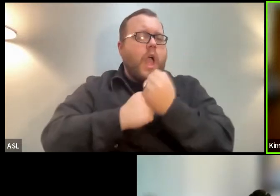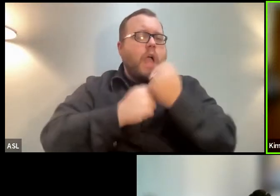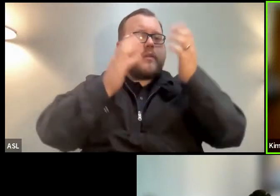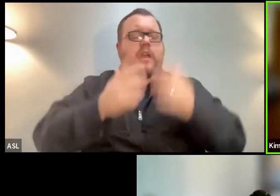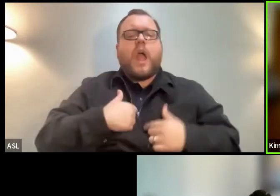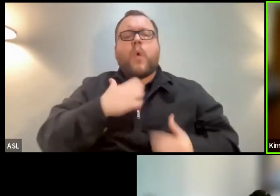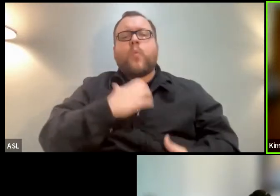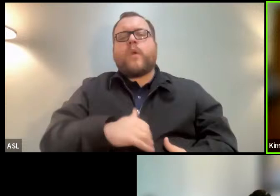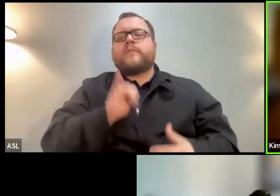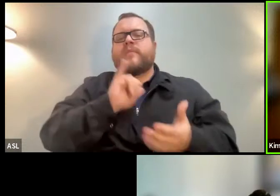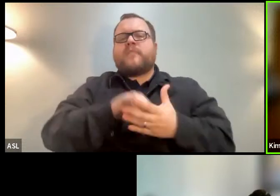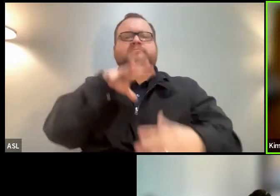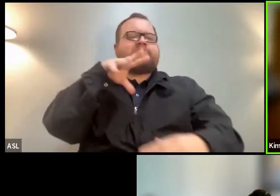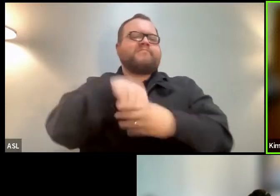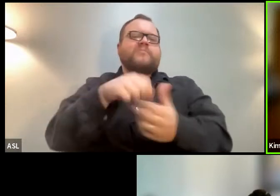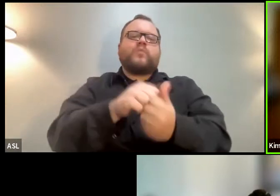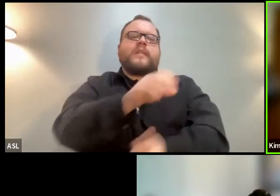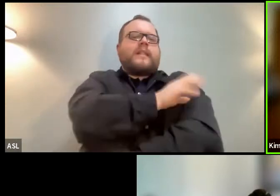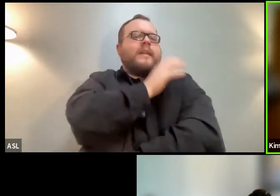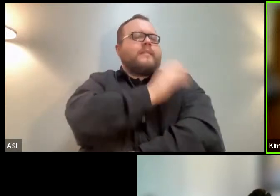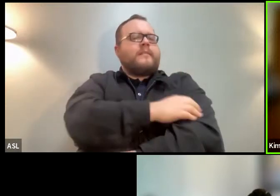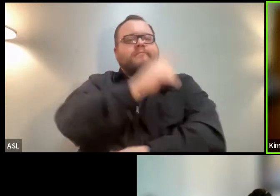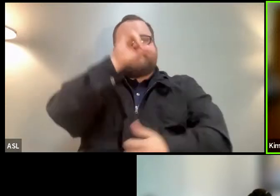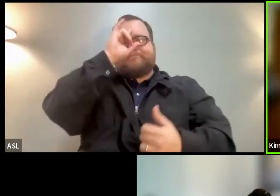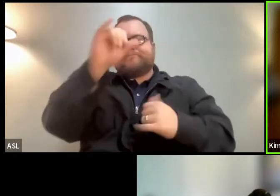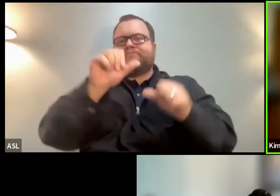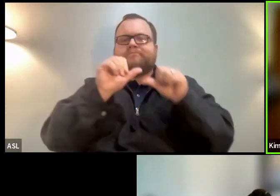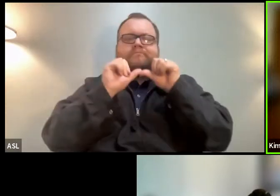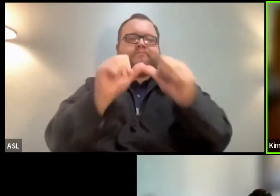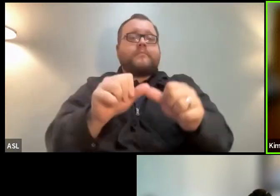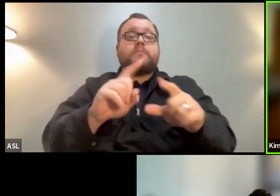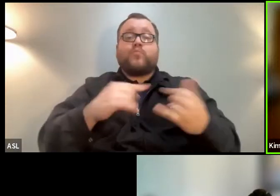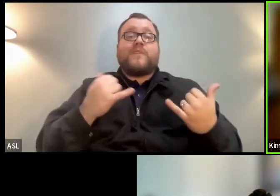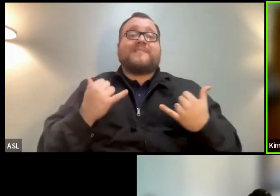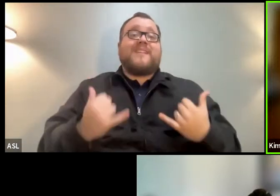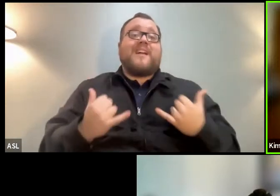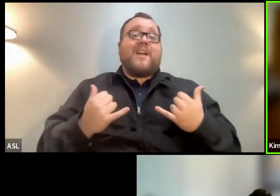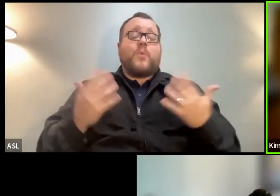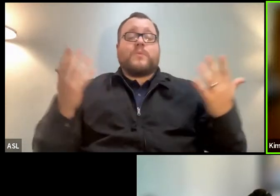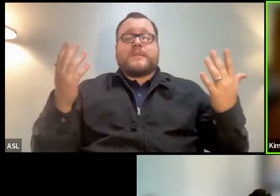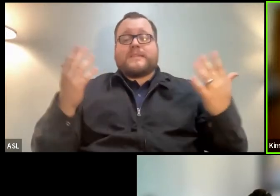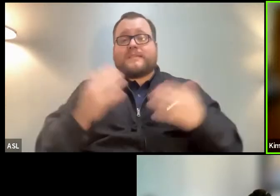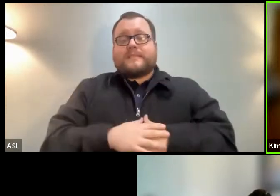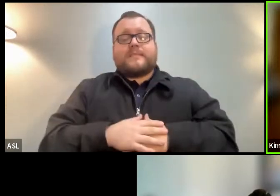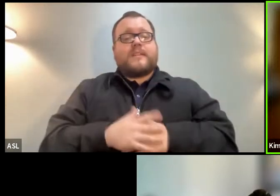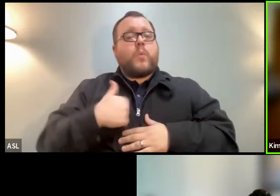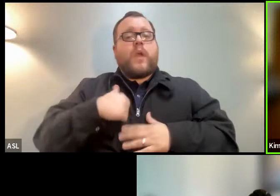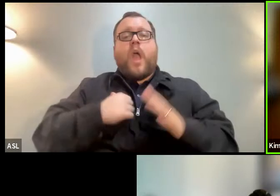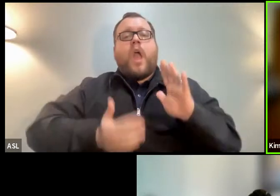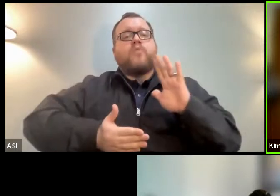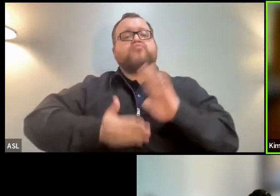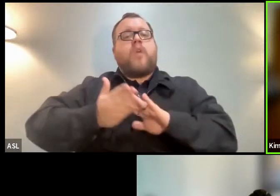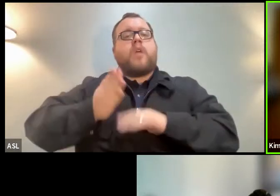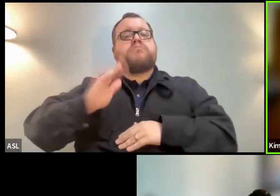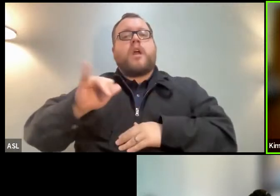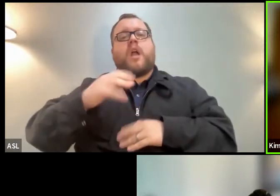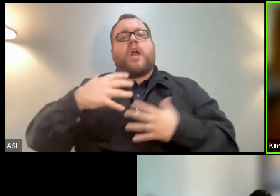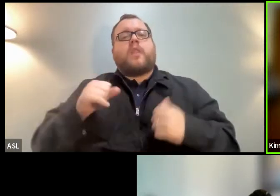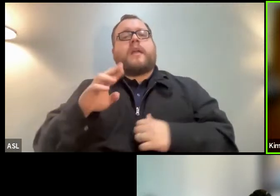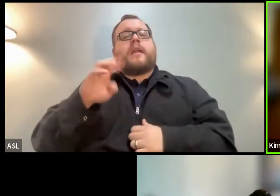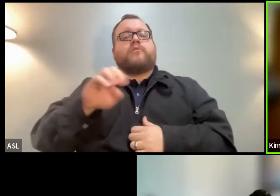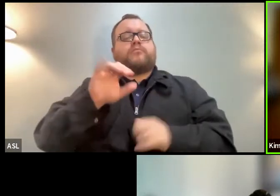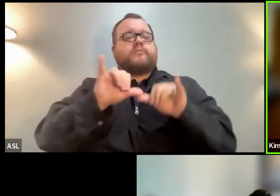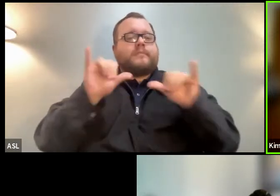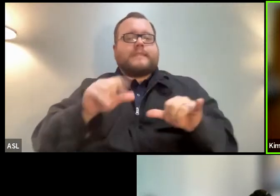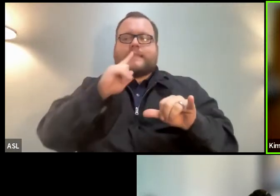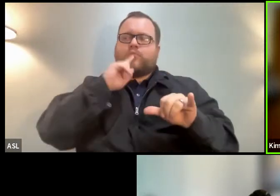of the clinic. But at this point, you know, we're kind of run by a healthcare system that says you need to bill and